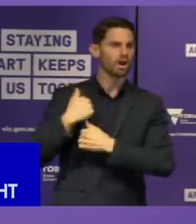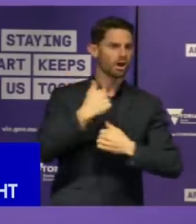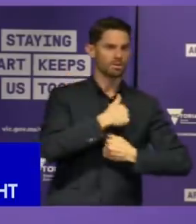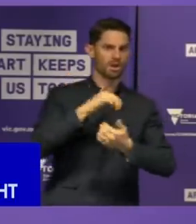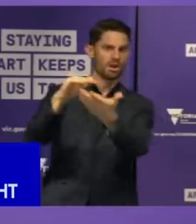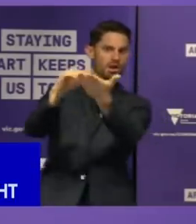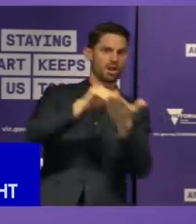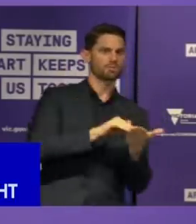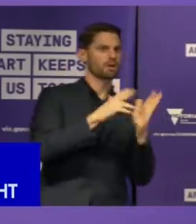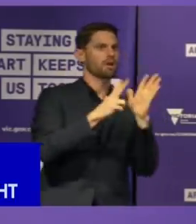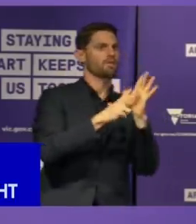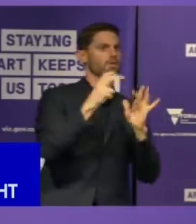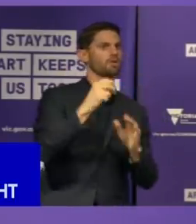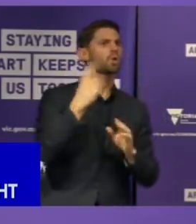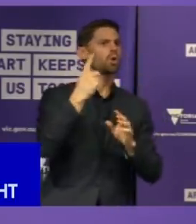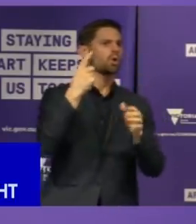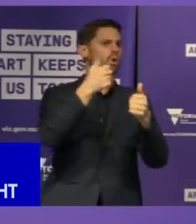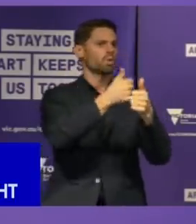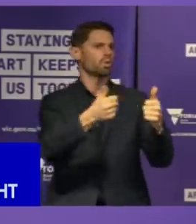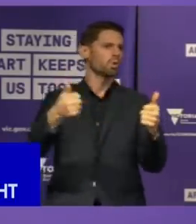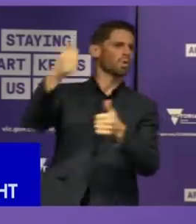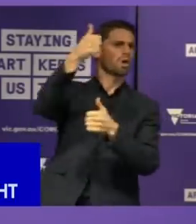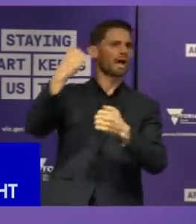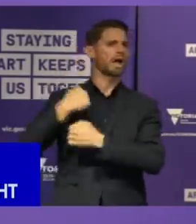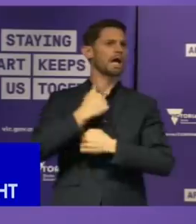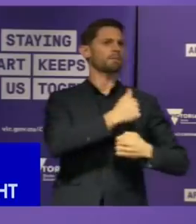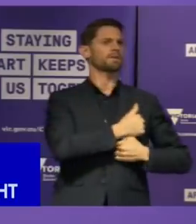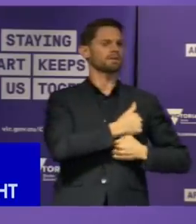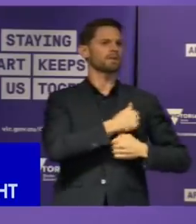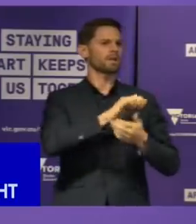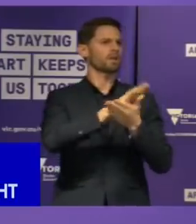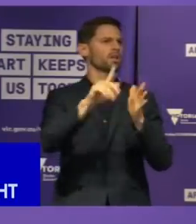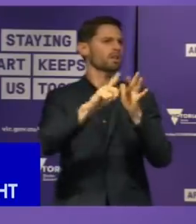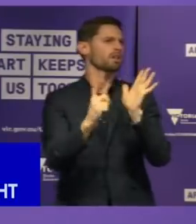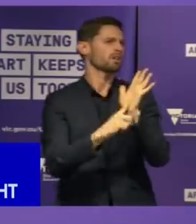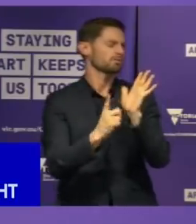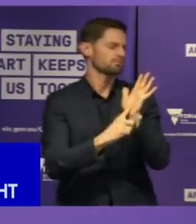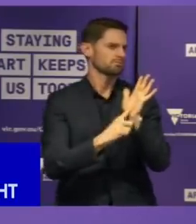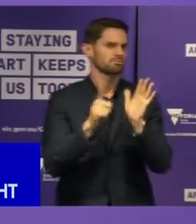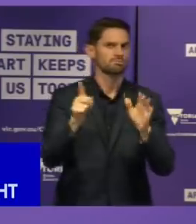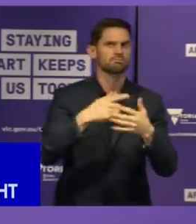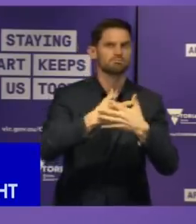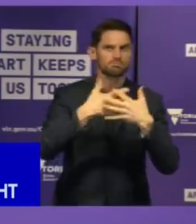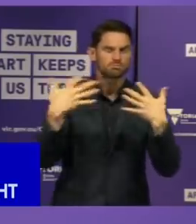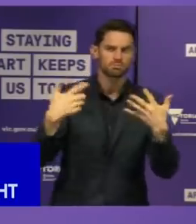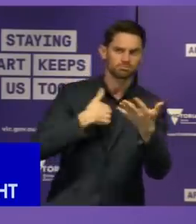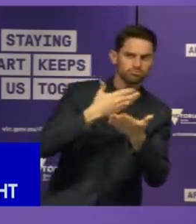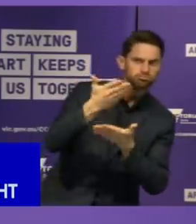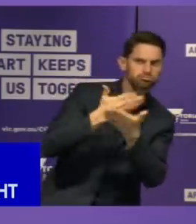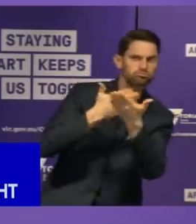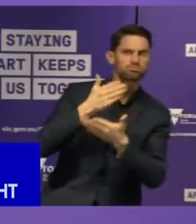Hill and others, they are absolutely doing fantastic work for us. They're well and truly